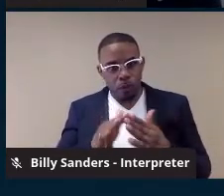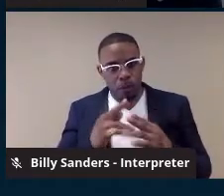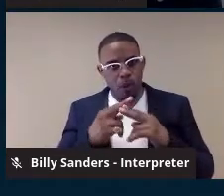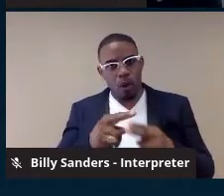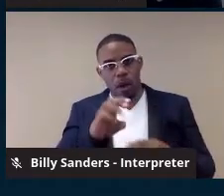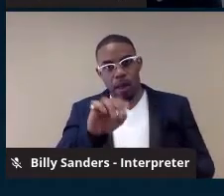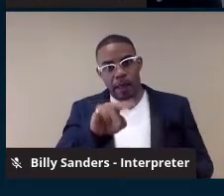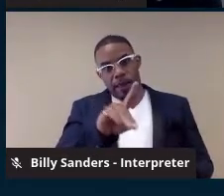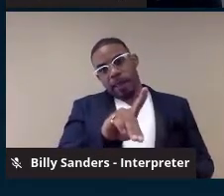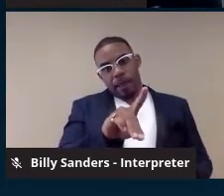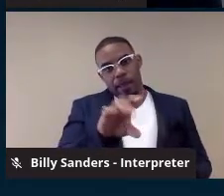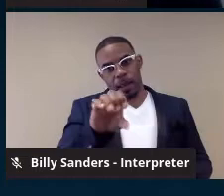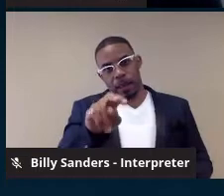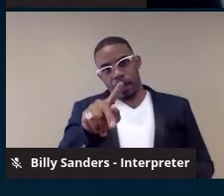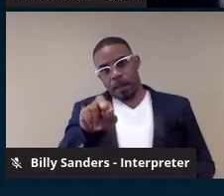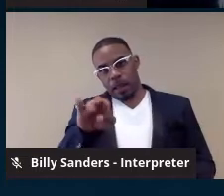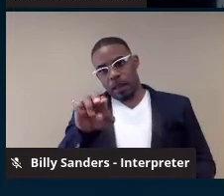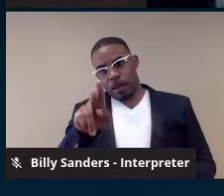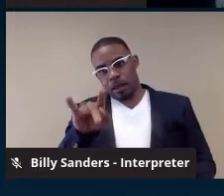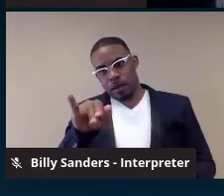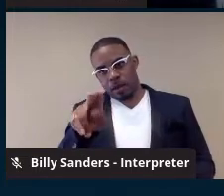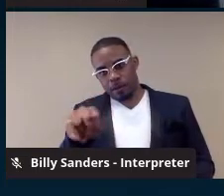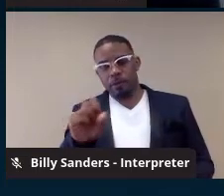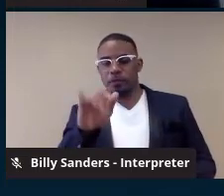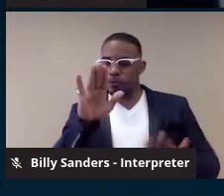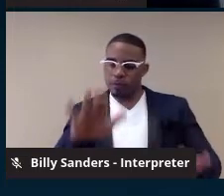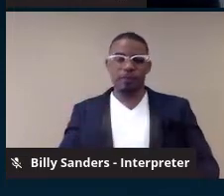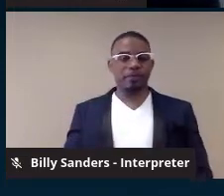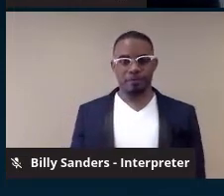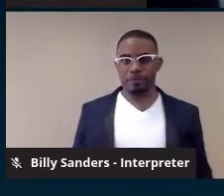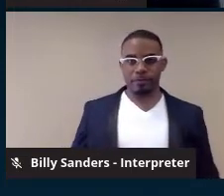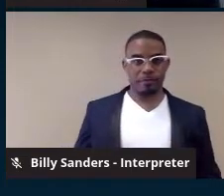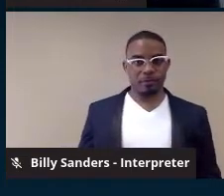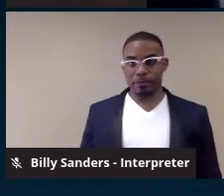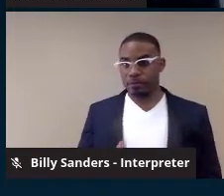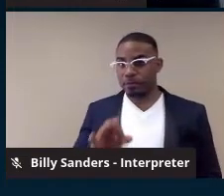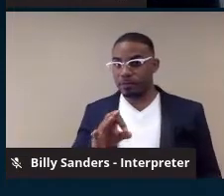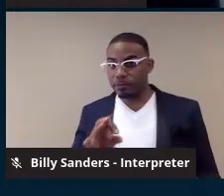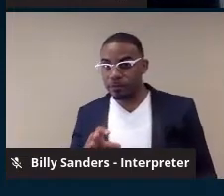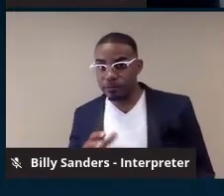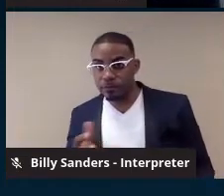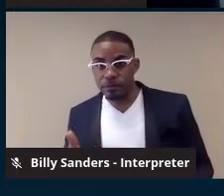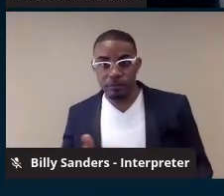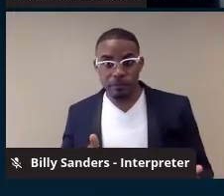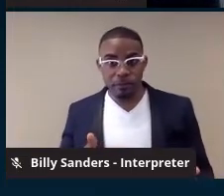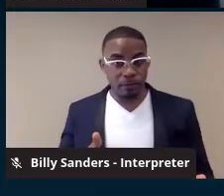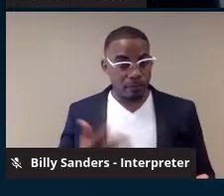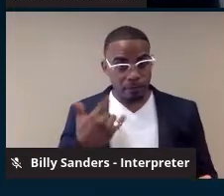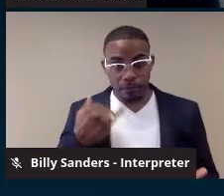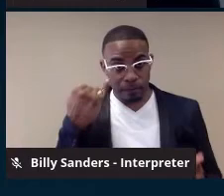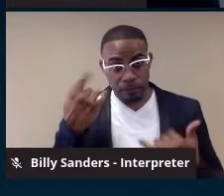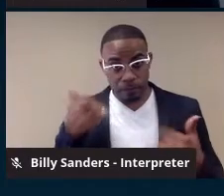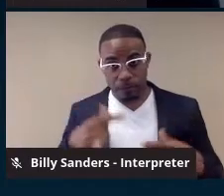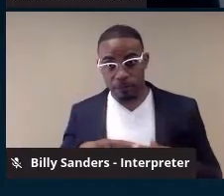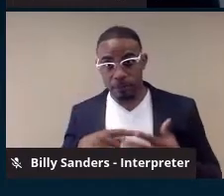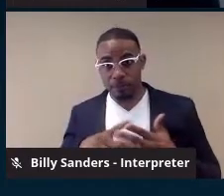Candid Contributions. So it'd be great if you have any feedback or any ideas for us to talk about for open